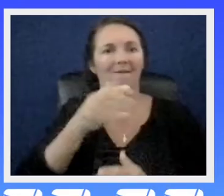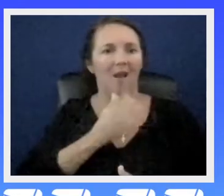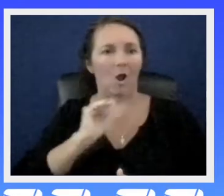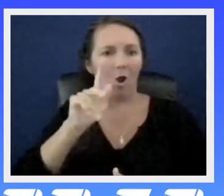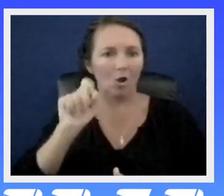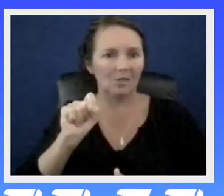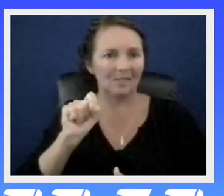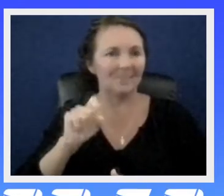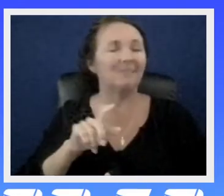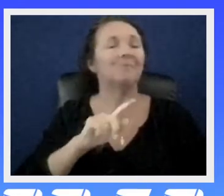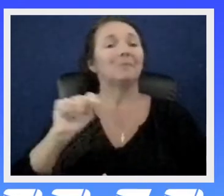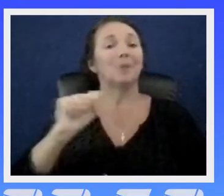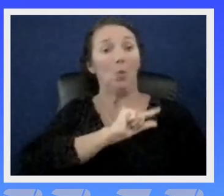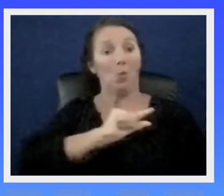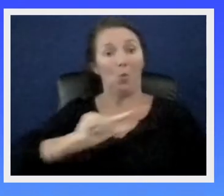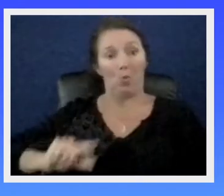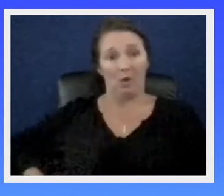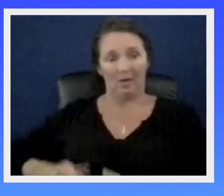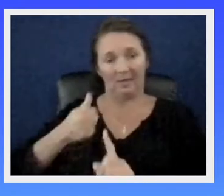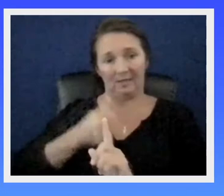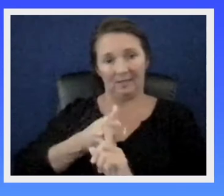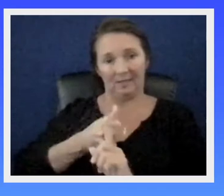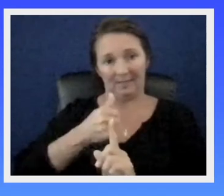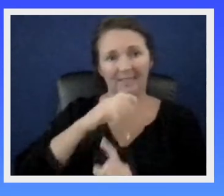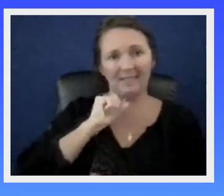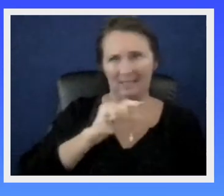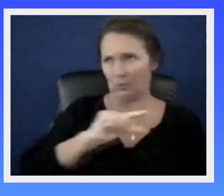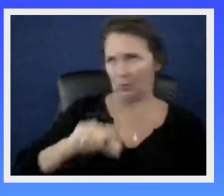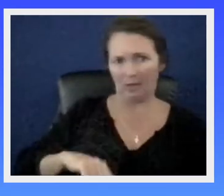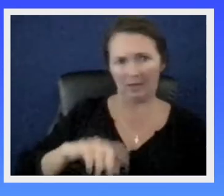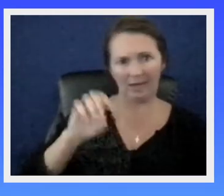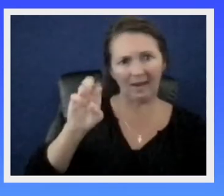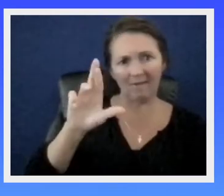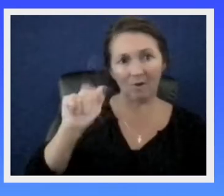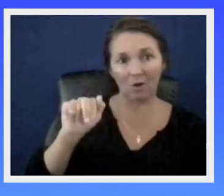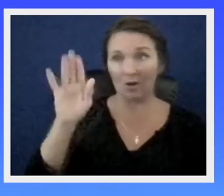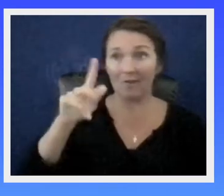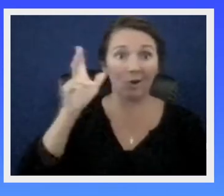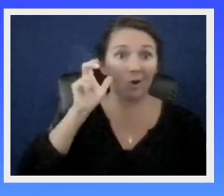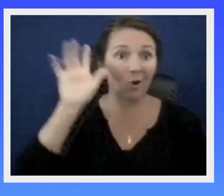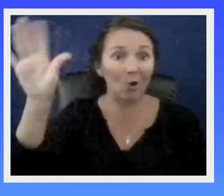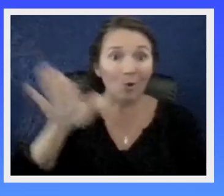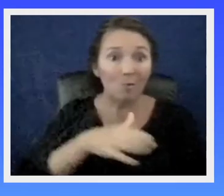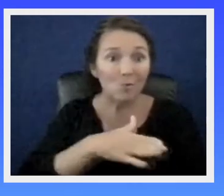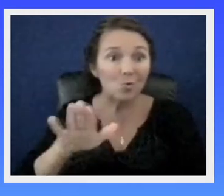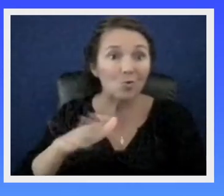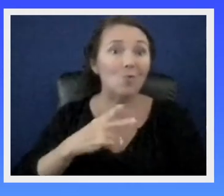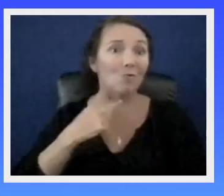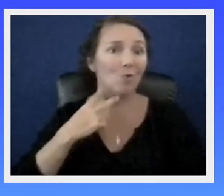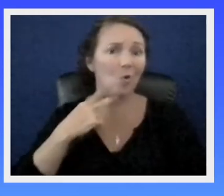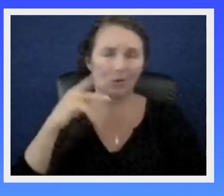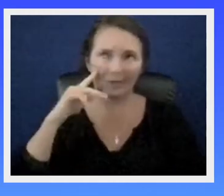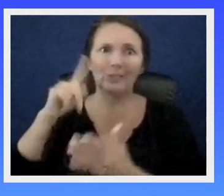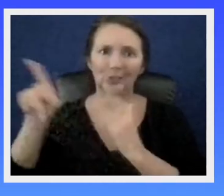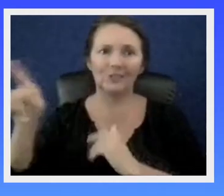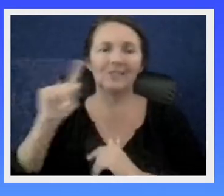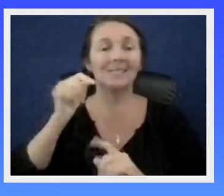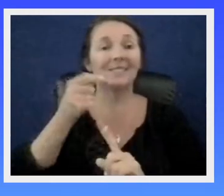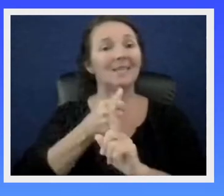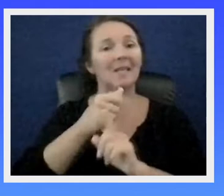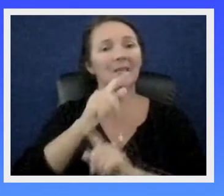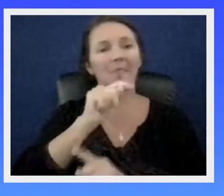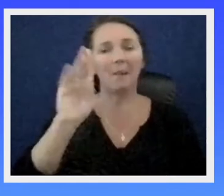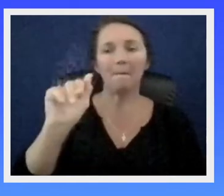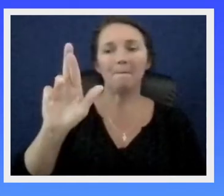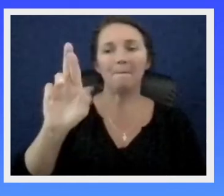the islands is Cesaria Evora. And if you haven't heard her music, if you haven't heard her vocals, you got to check her out. She's called the Barefoot Diva, and